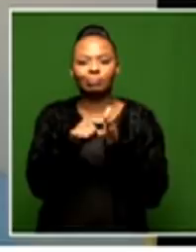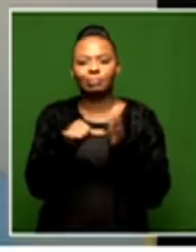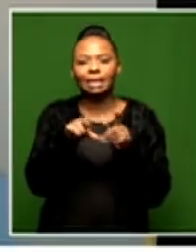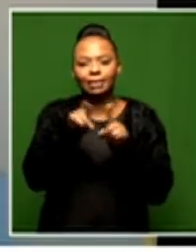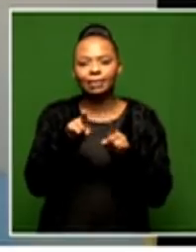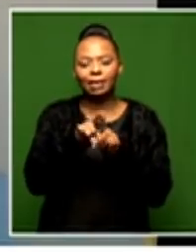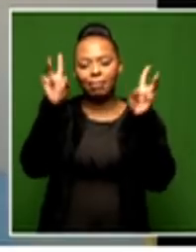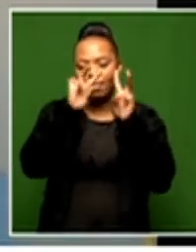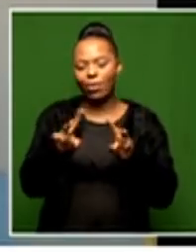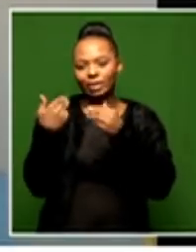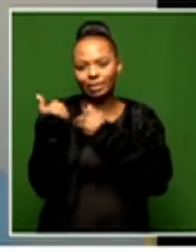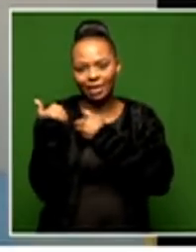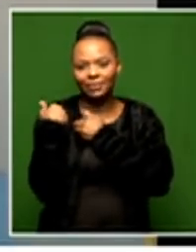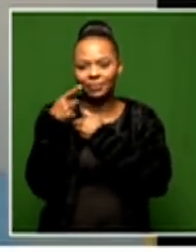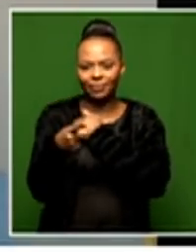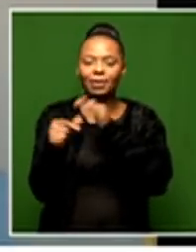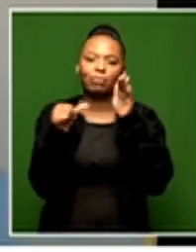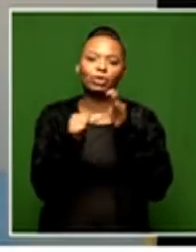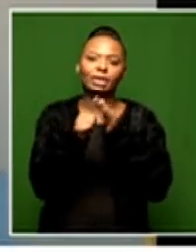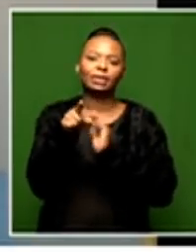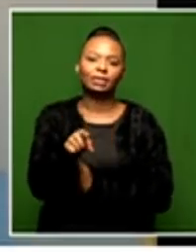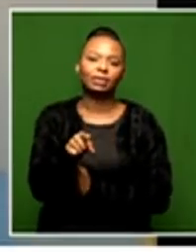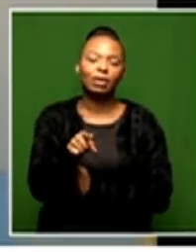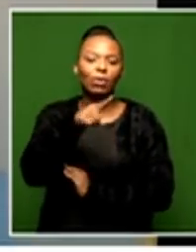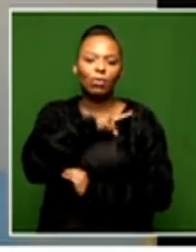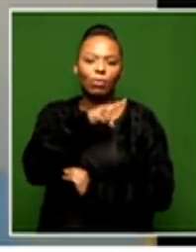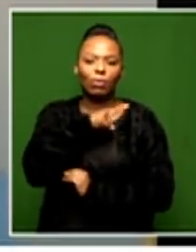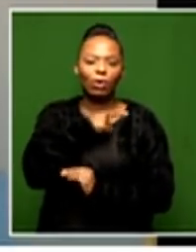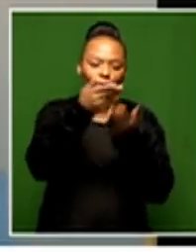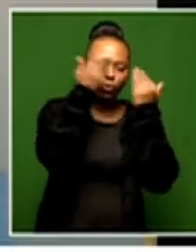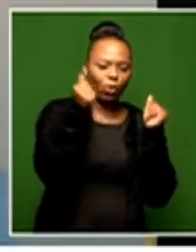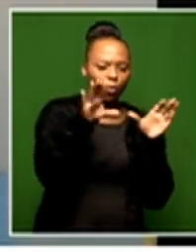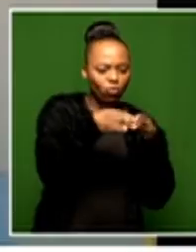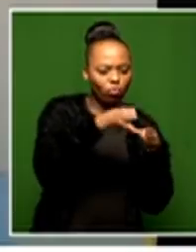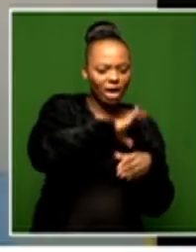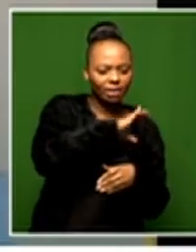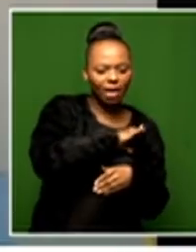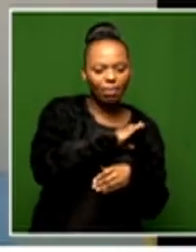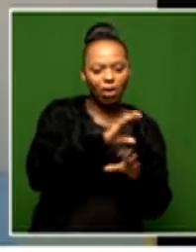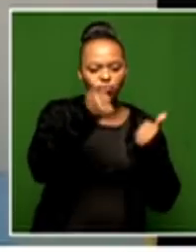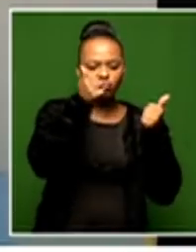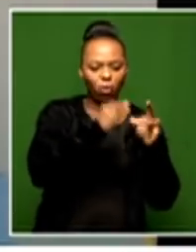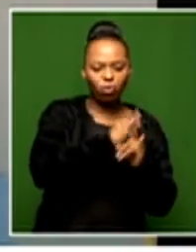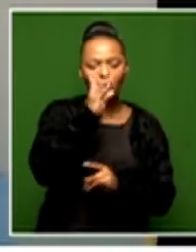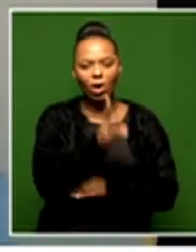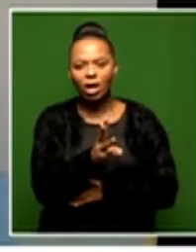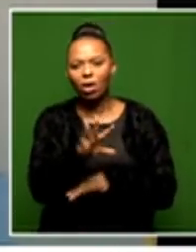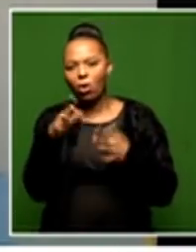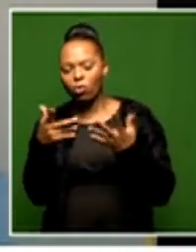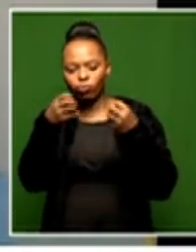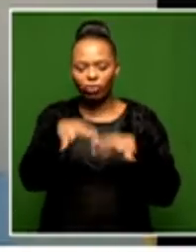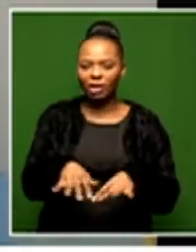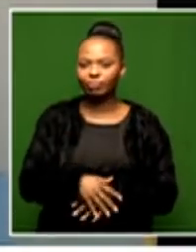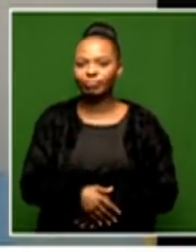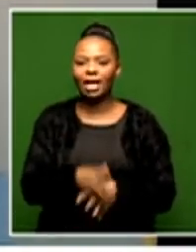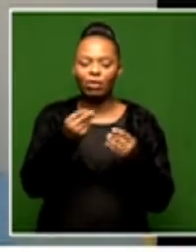comes into play. So it's not easy to say one particular group of customers or all customers will gain. There's many losers